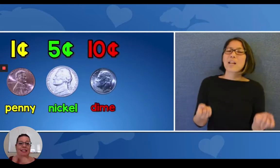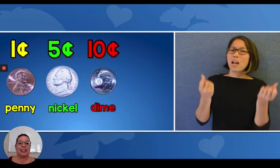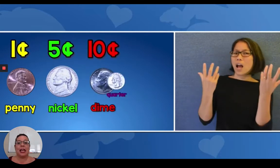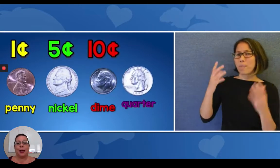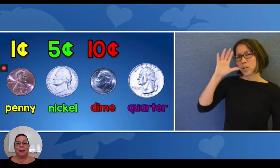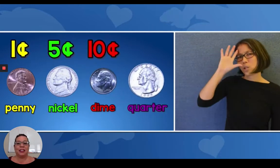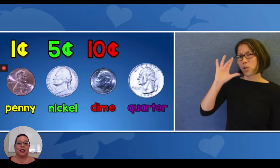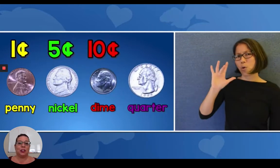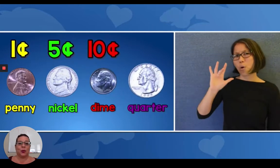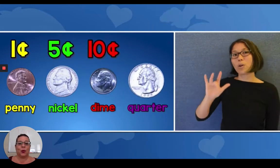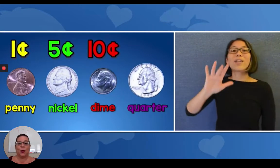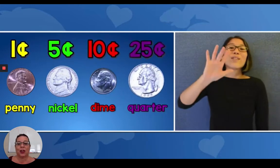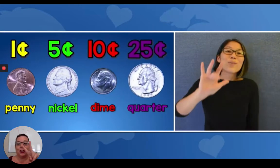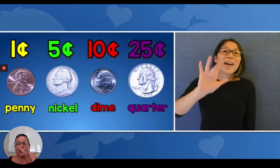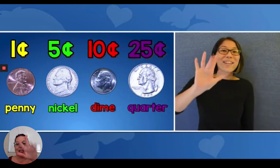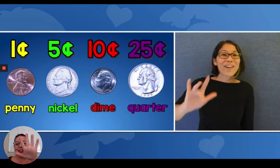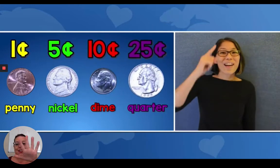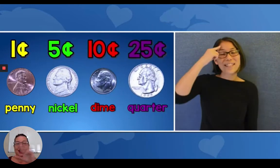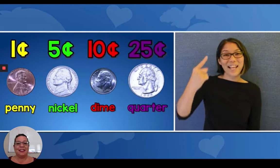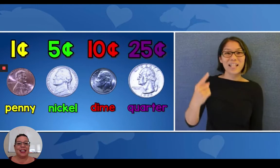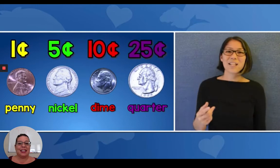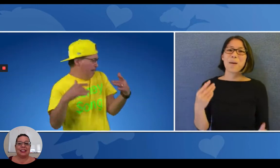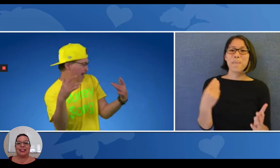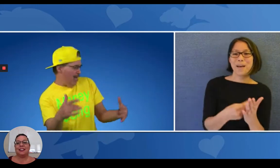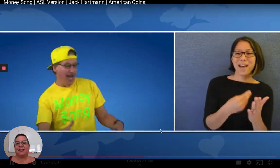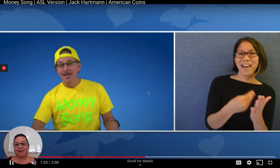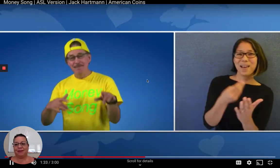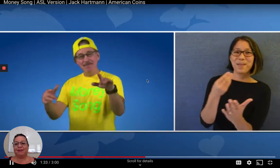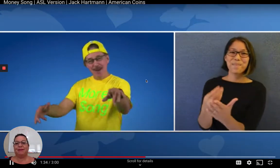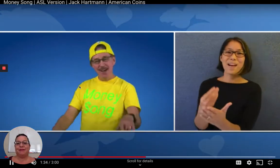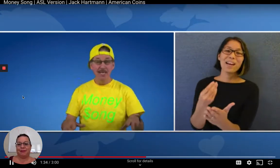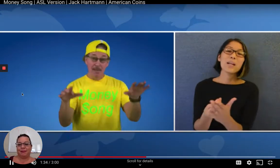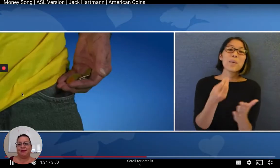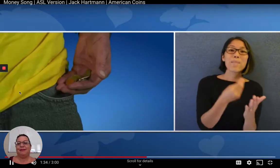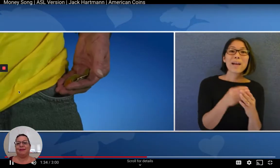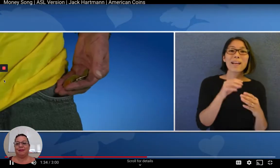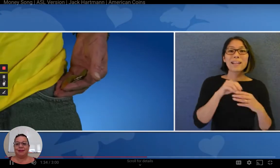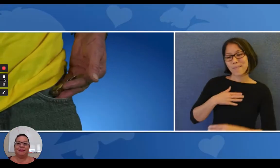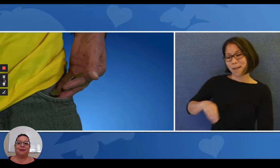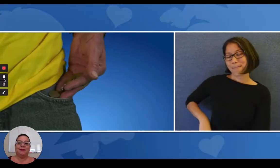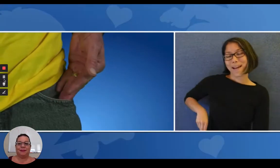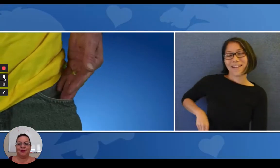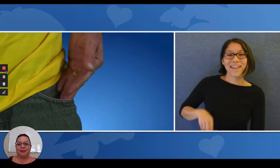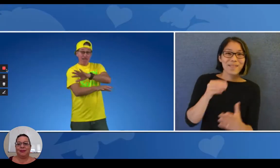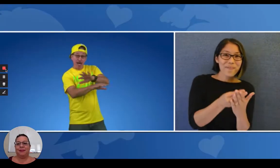10 cents. How much is a quarter? 25 cents. Money.